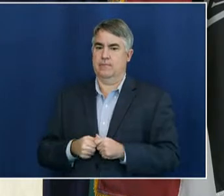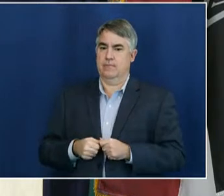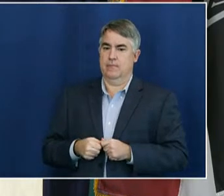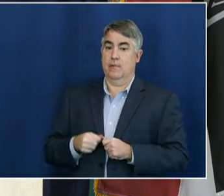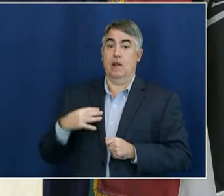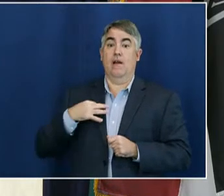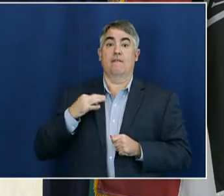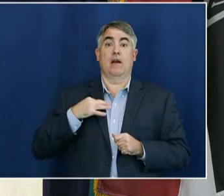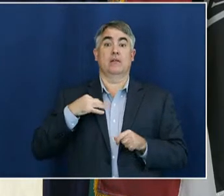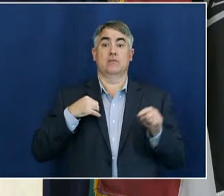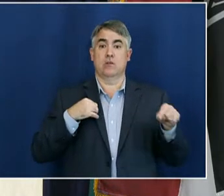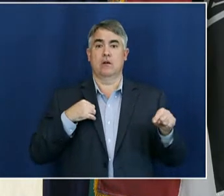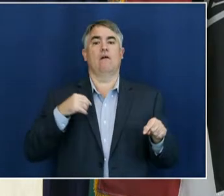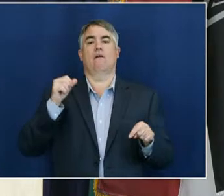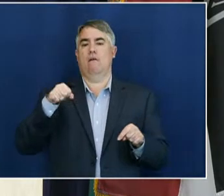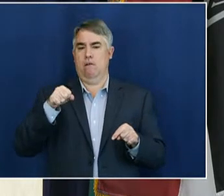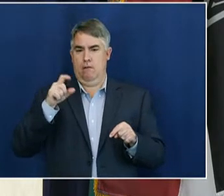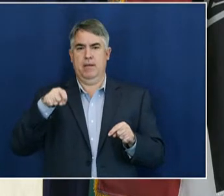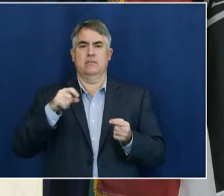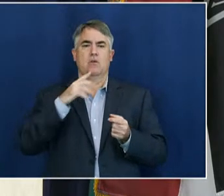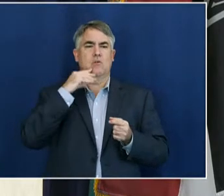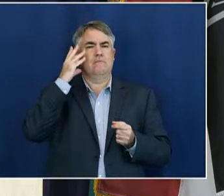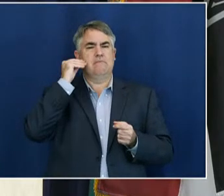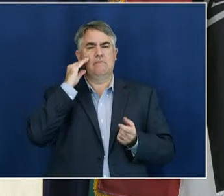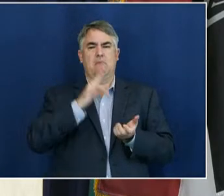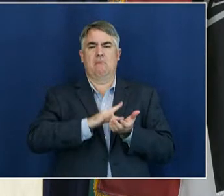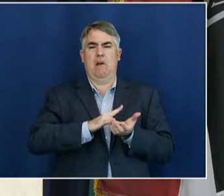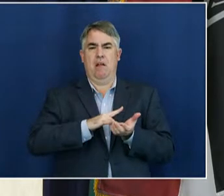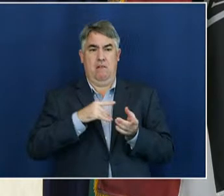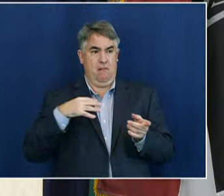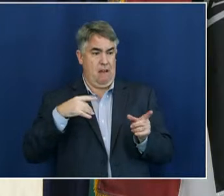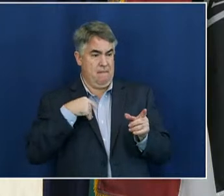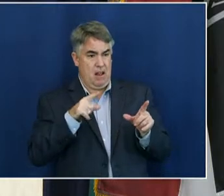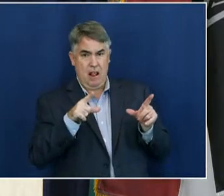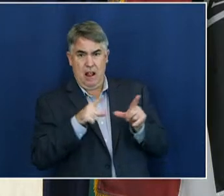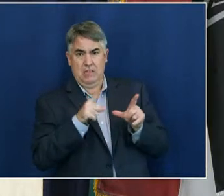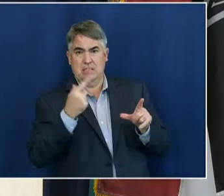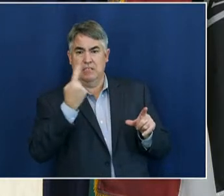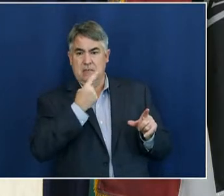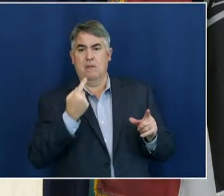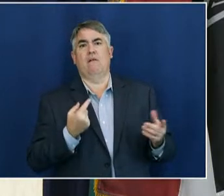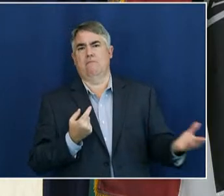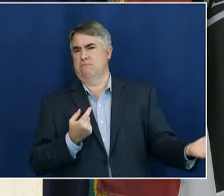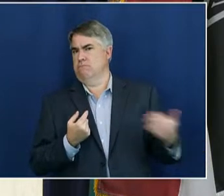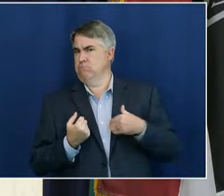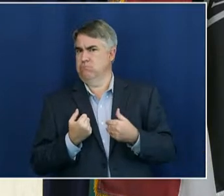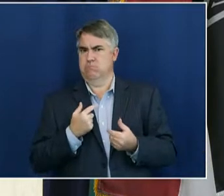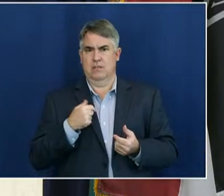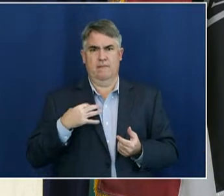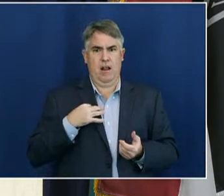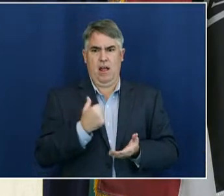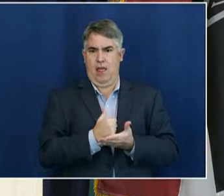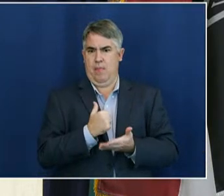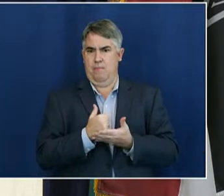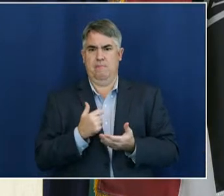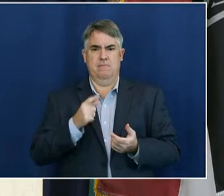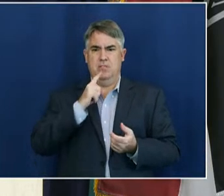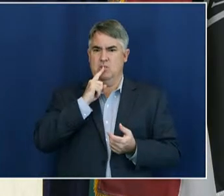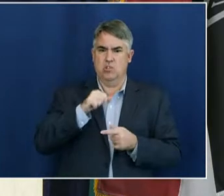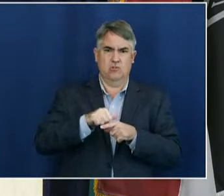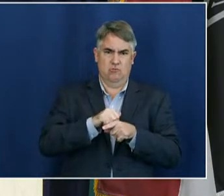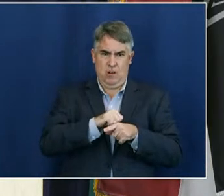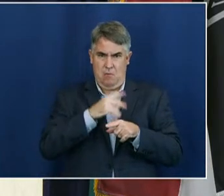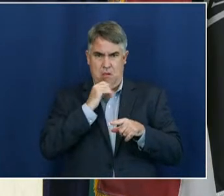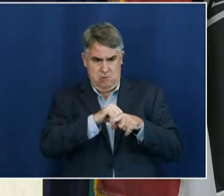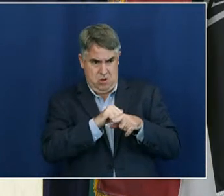volunteers certainly is medical volunteers, folks with some type of healthcare licensing who might be able to get up to speed to administer vaccines. But